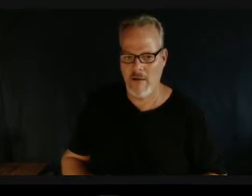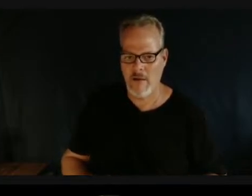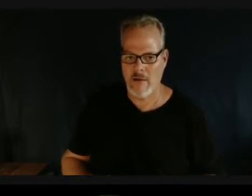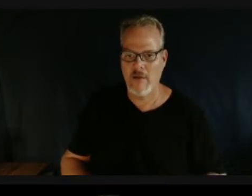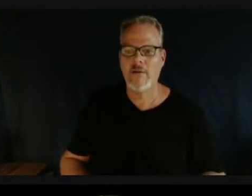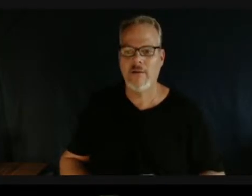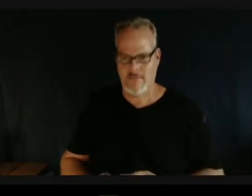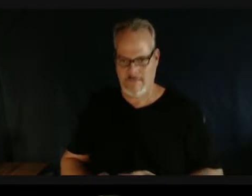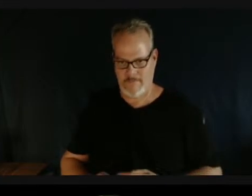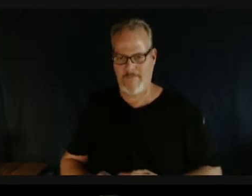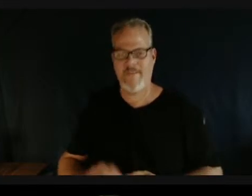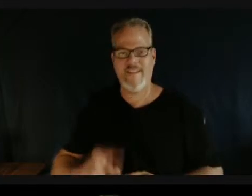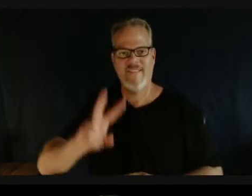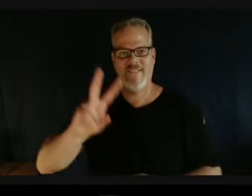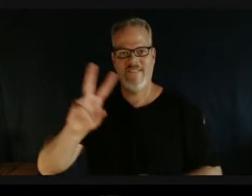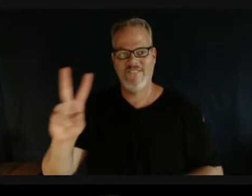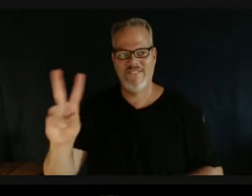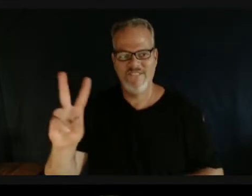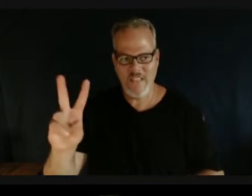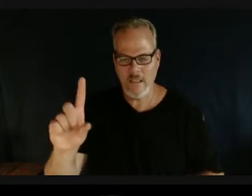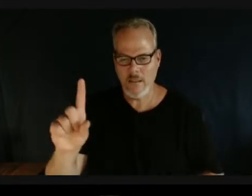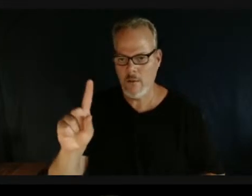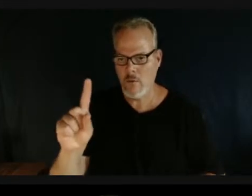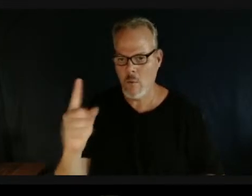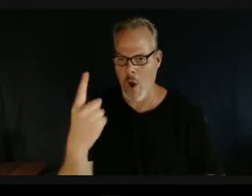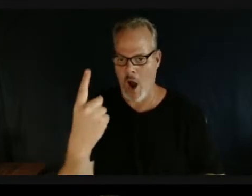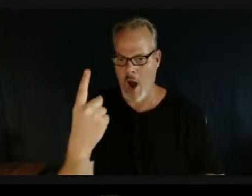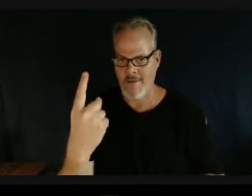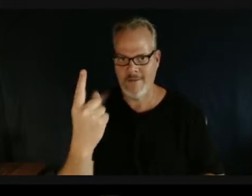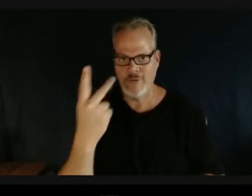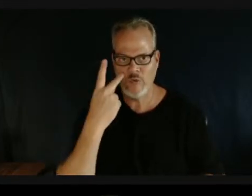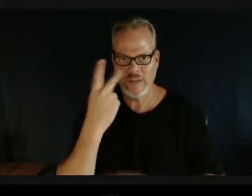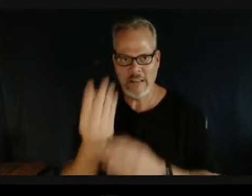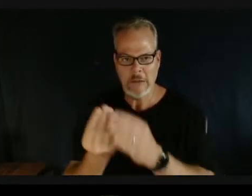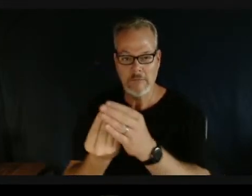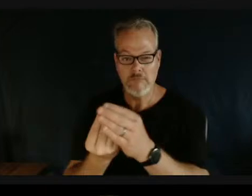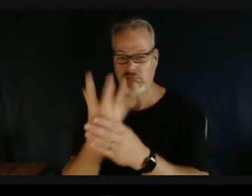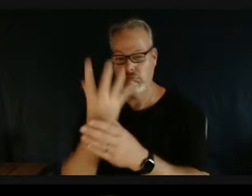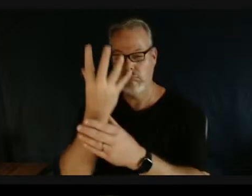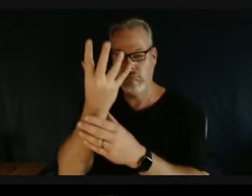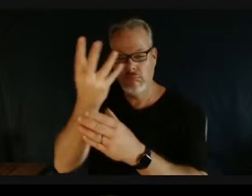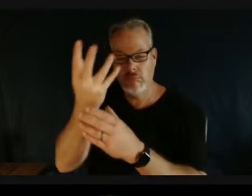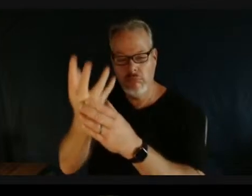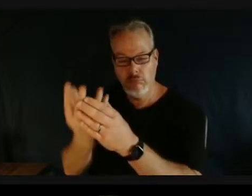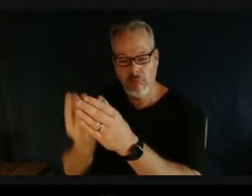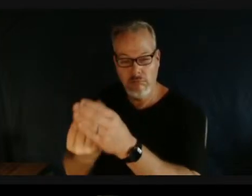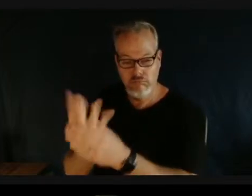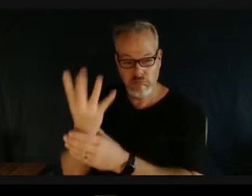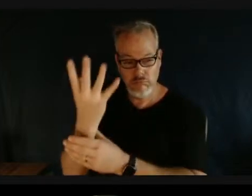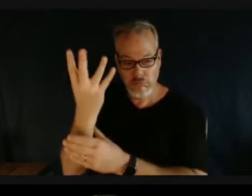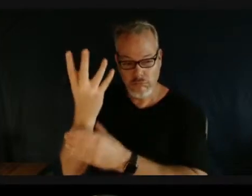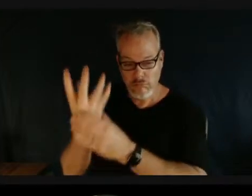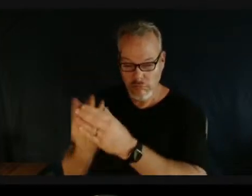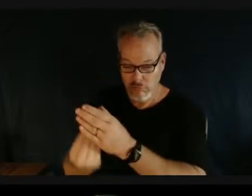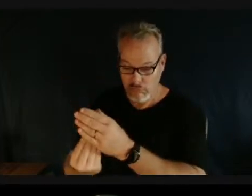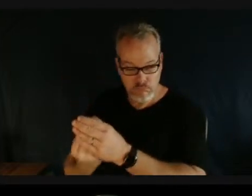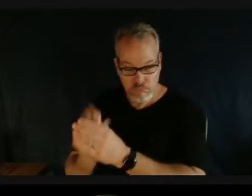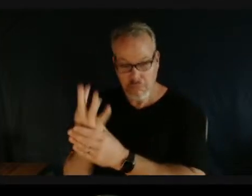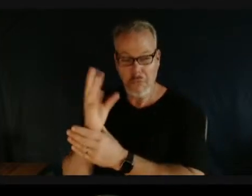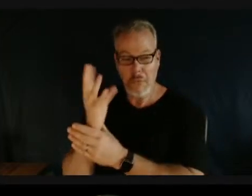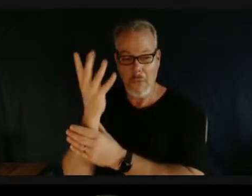overflows, leading to the high fountaining. There it is. And you can see from this angle, you just mostly see there is